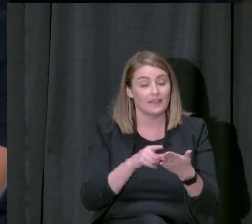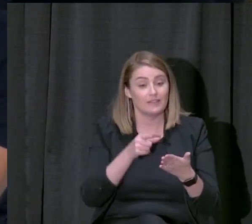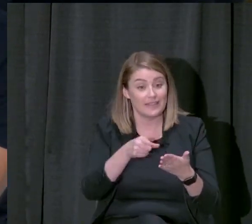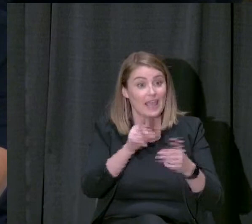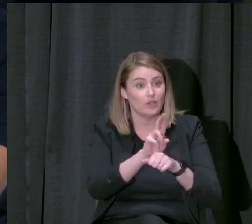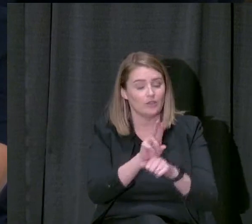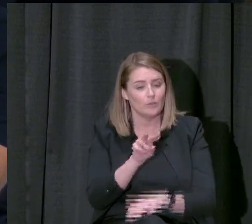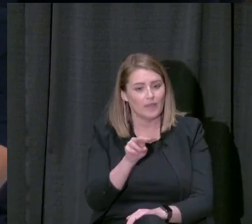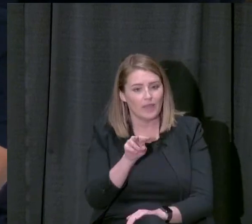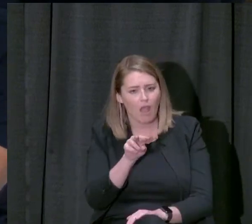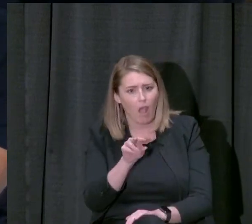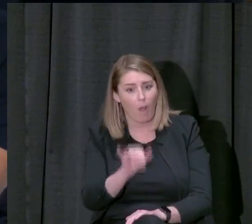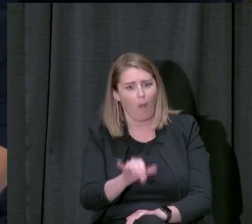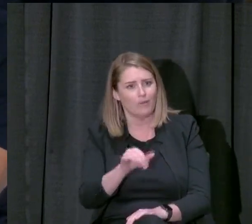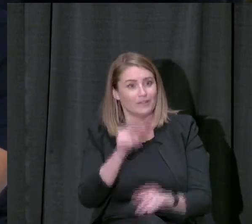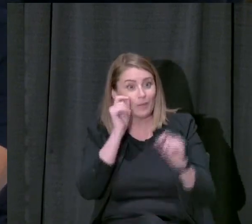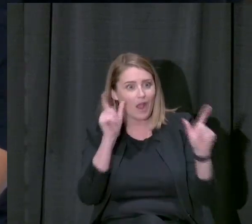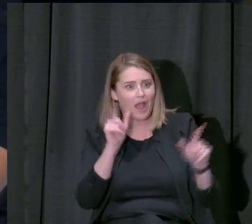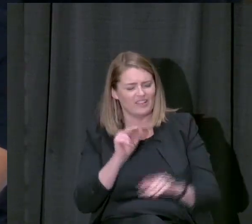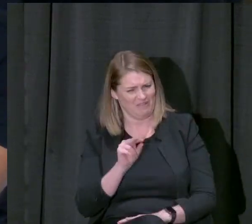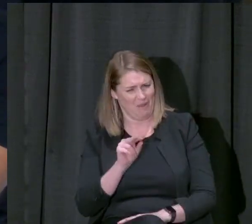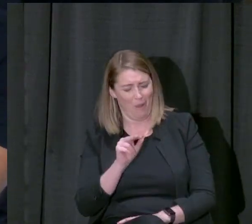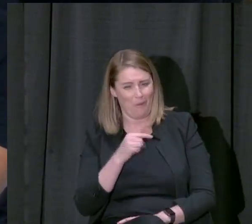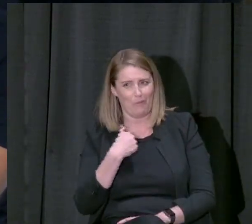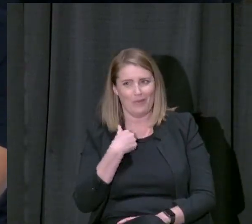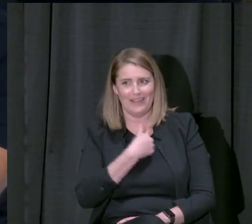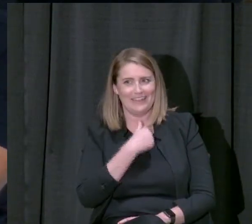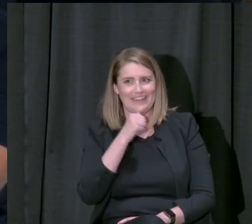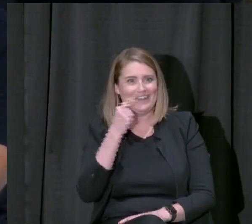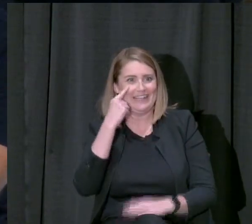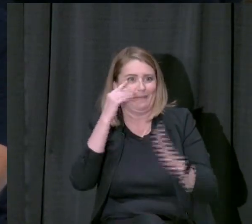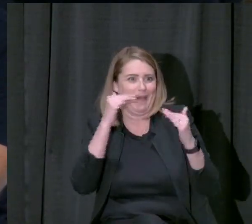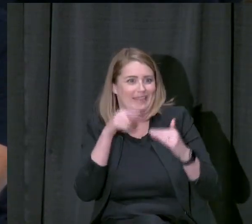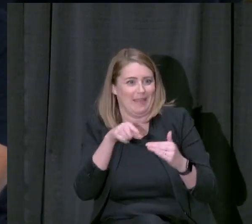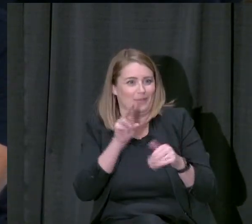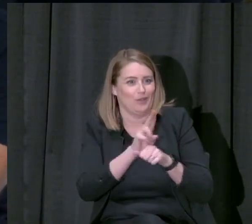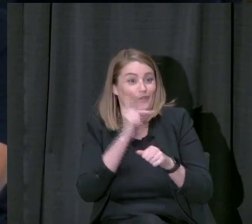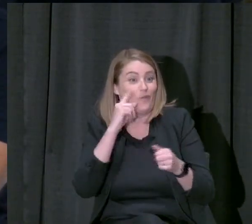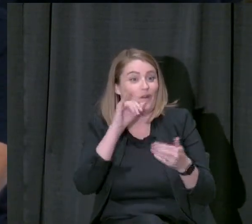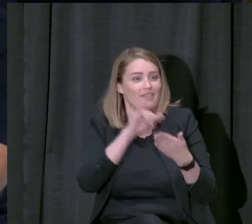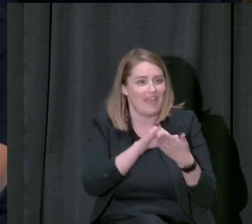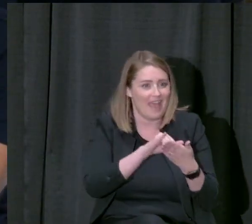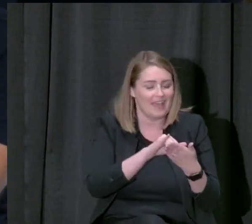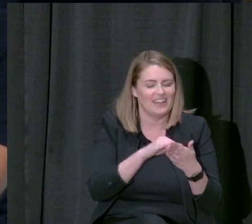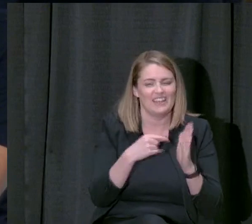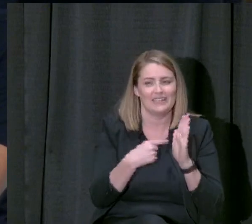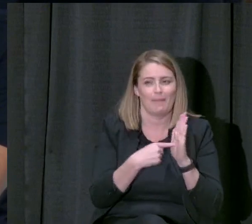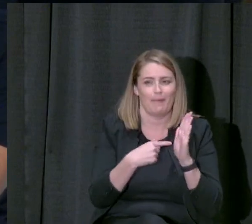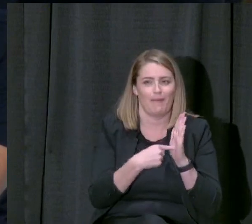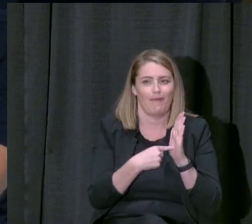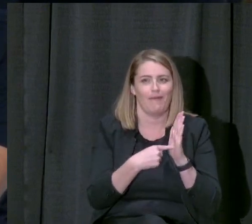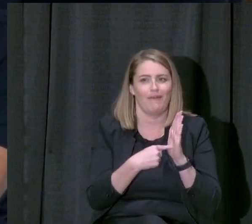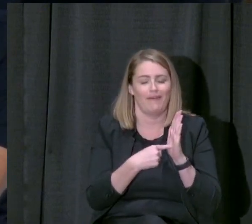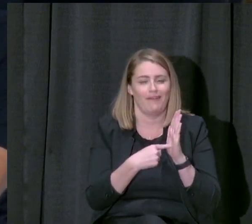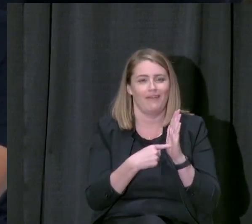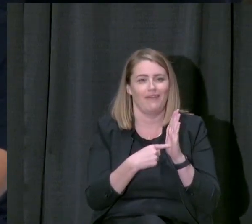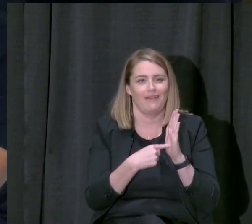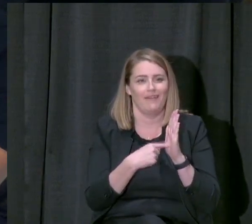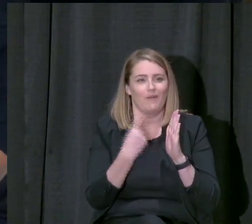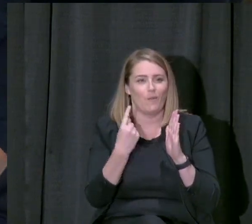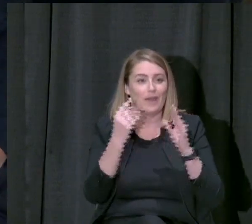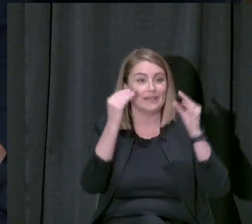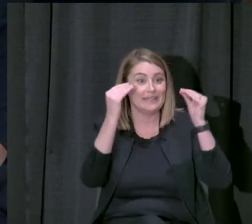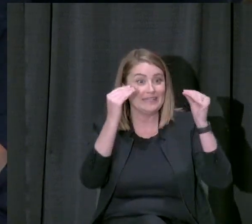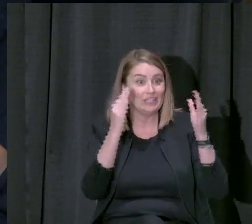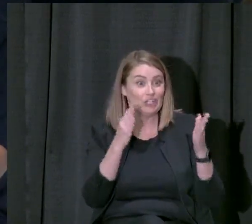because we didn't anticipate somebody could use this for that, for example. To give an example, we have a feature on these glasses. In addition